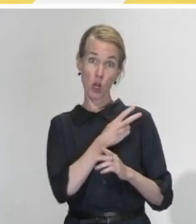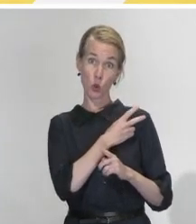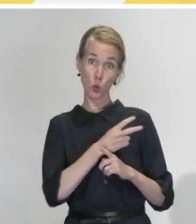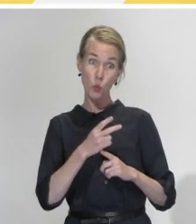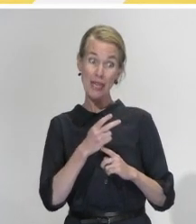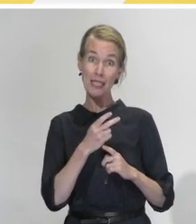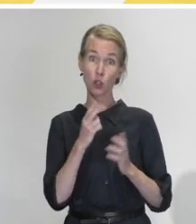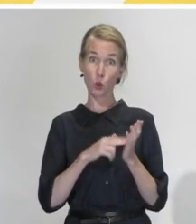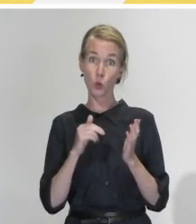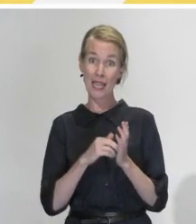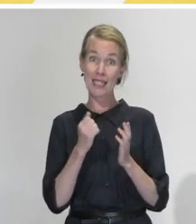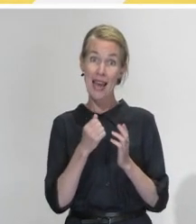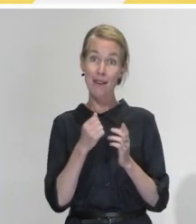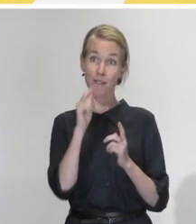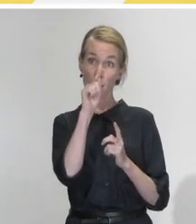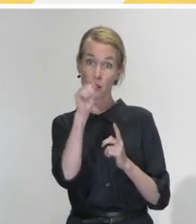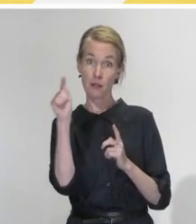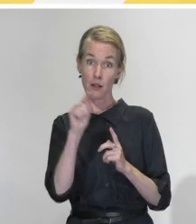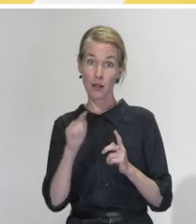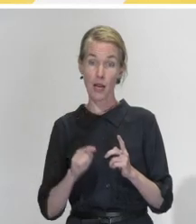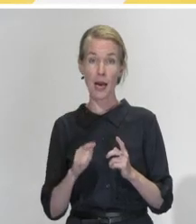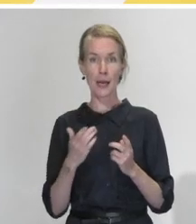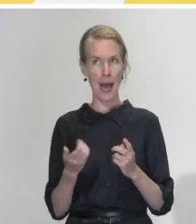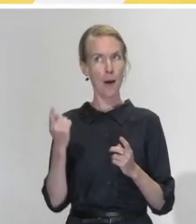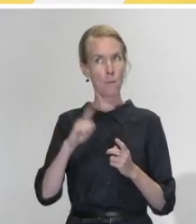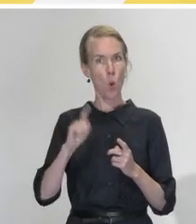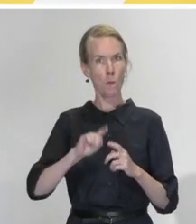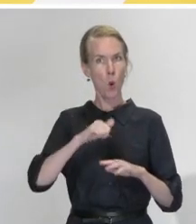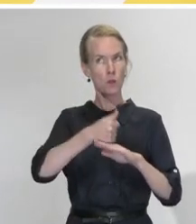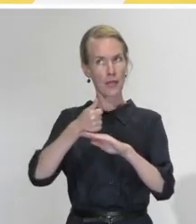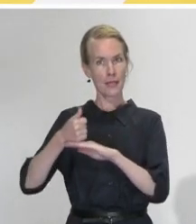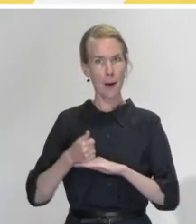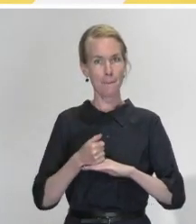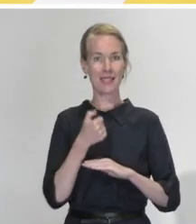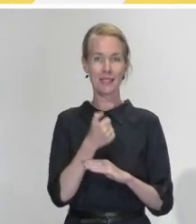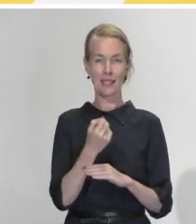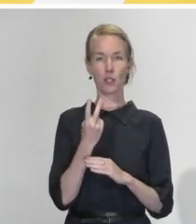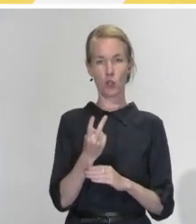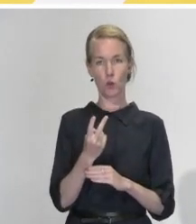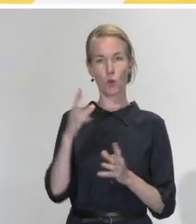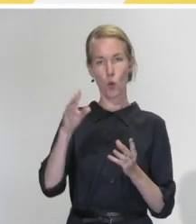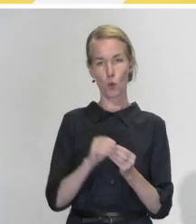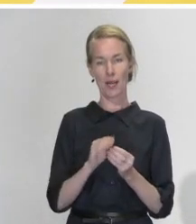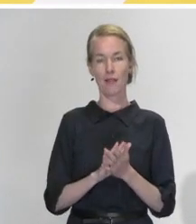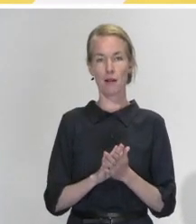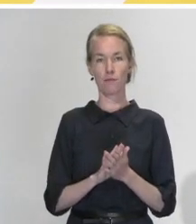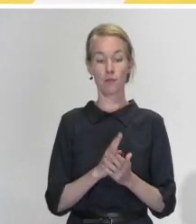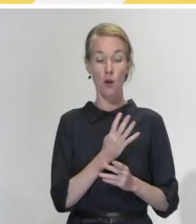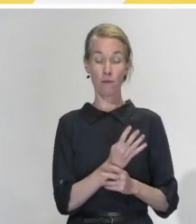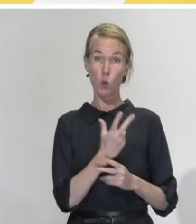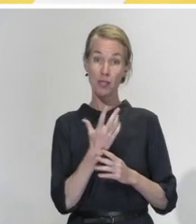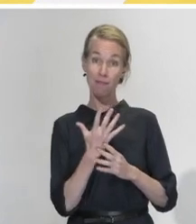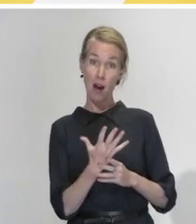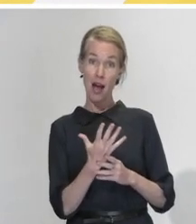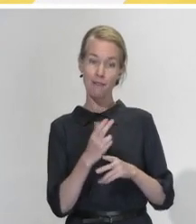weeks, and we now have 62 in place around the country, as well as 45 designated practices or swabbing